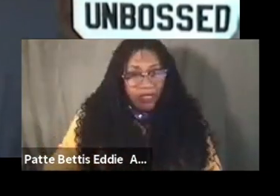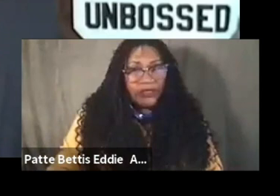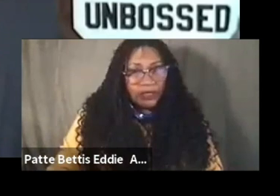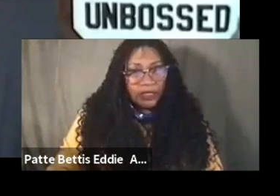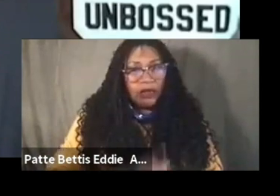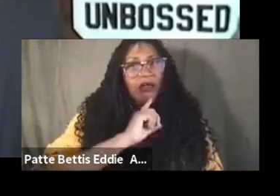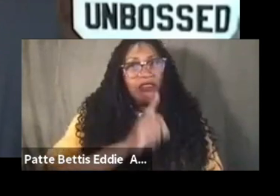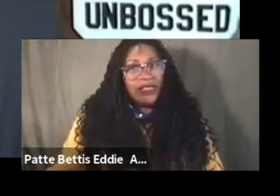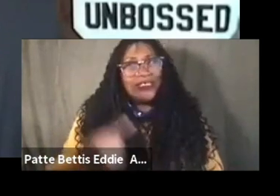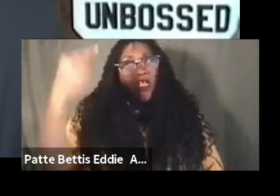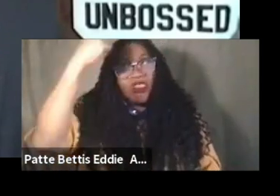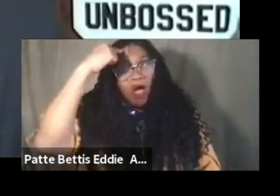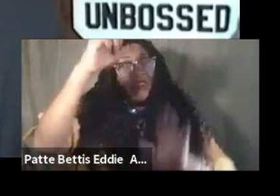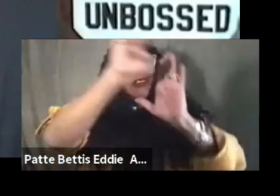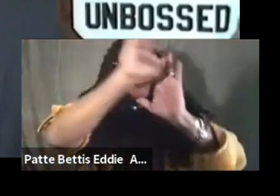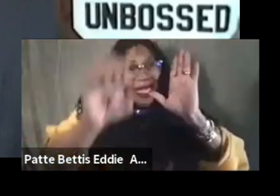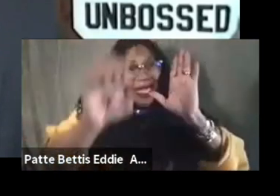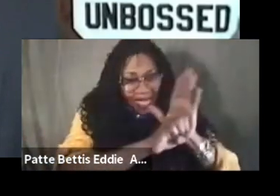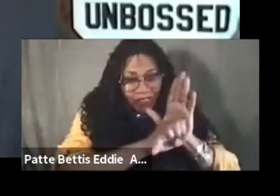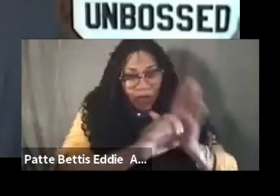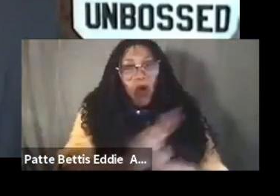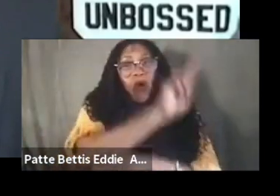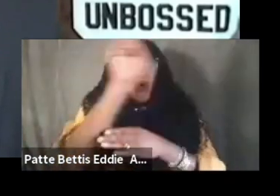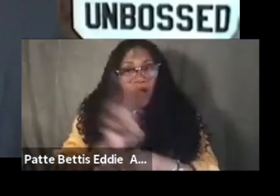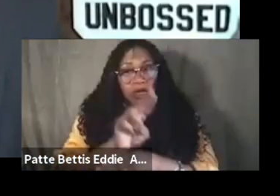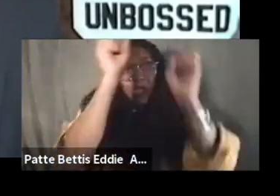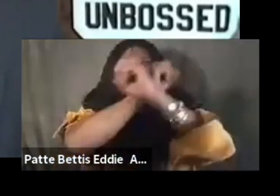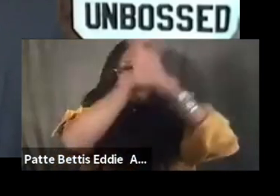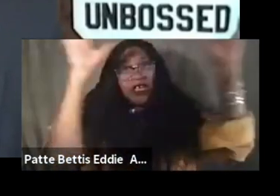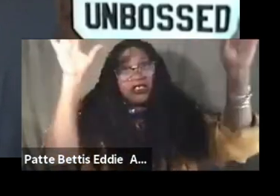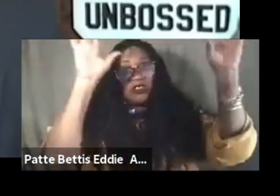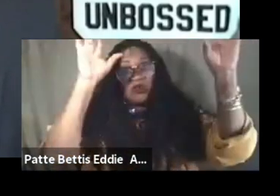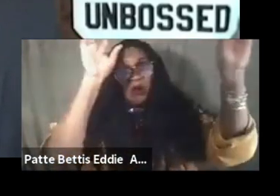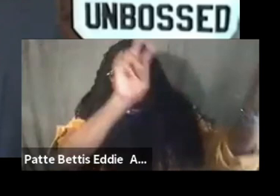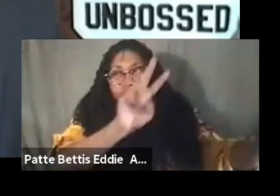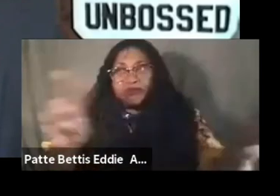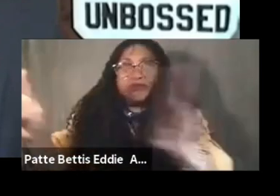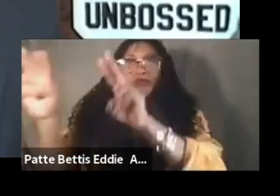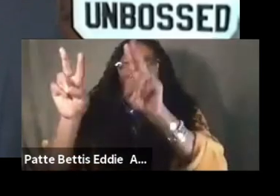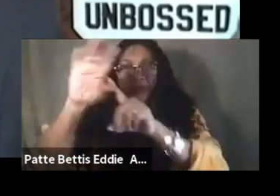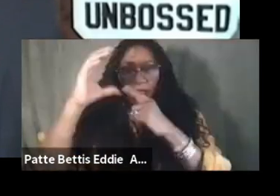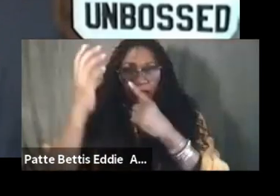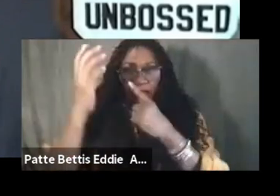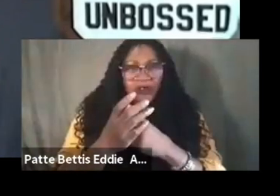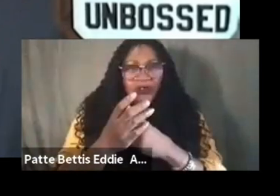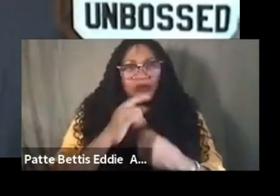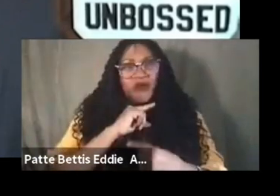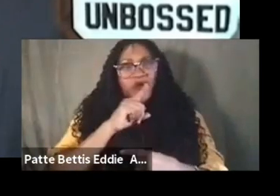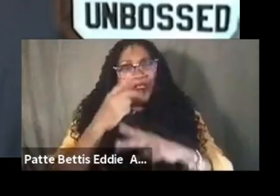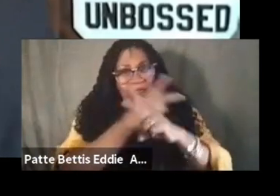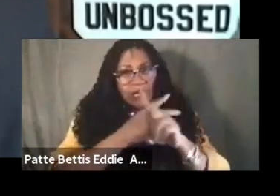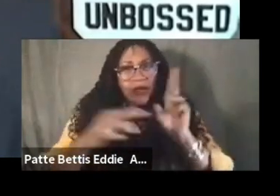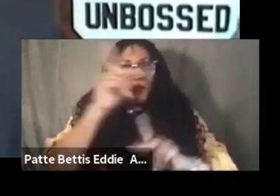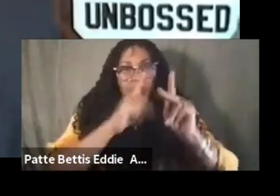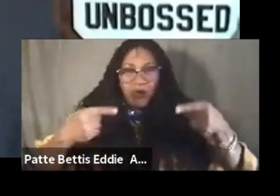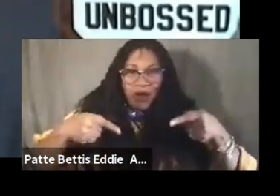ethical practice and visual culture to caring about those most harmed and we hope this session and really all the sessions